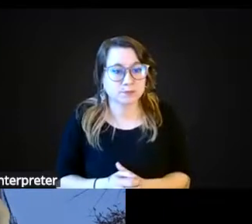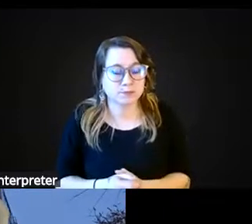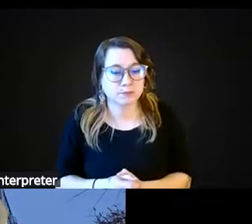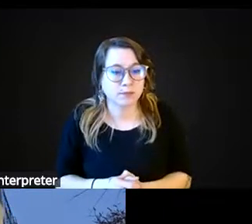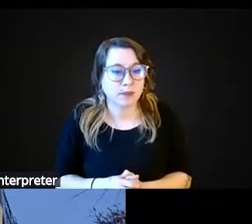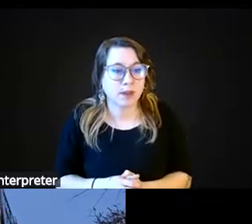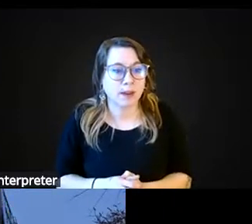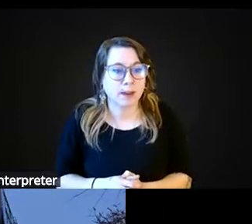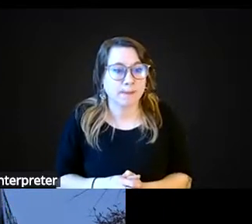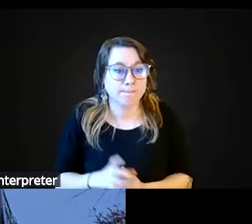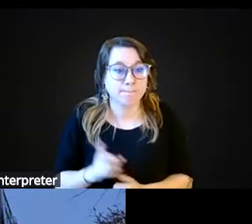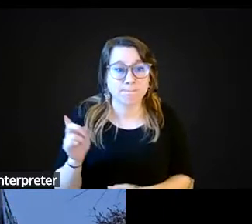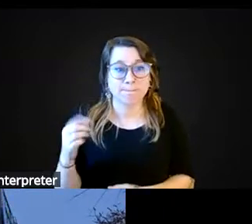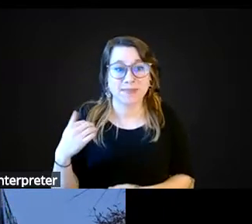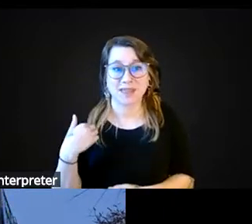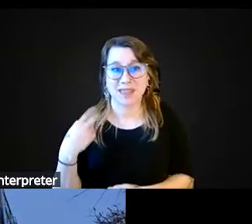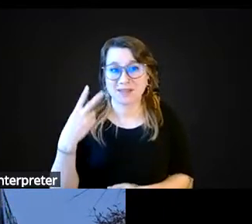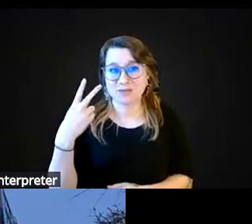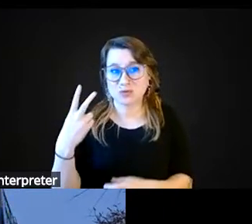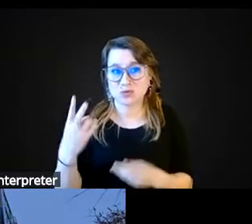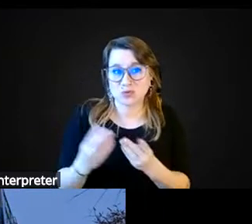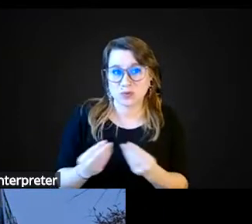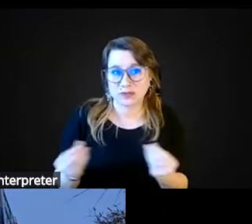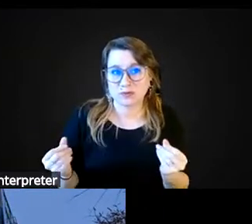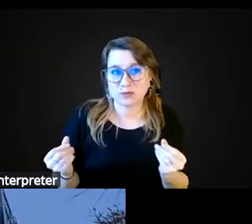I have two resolutions.